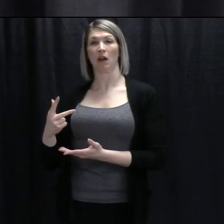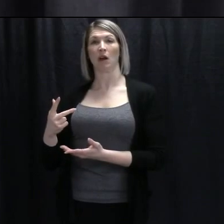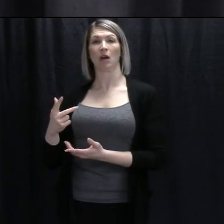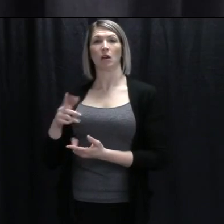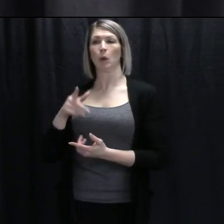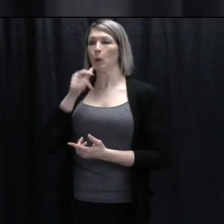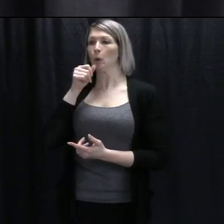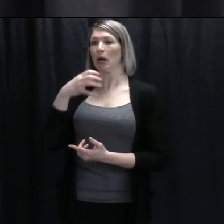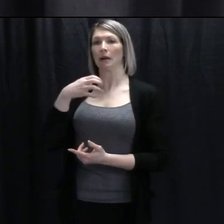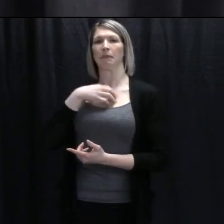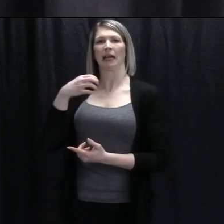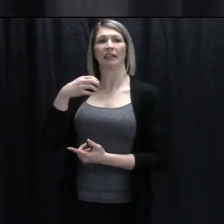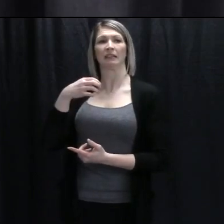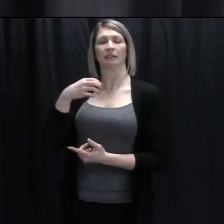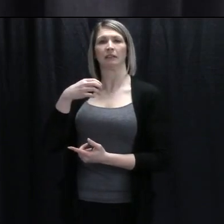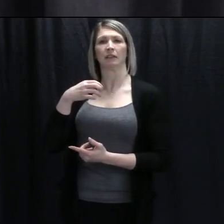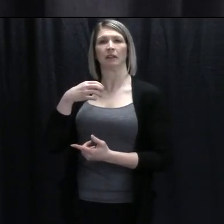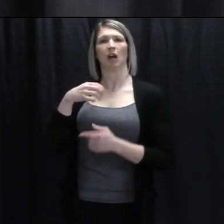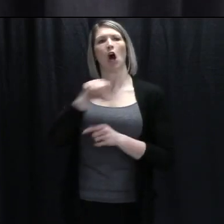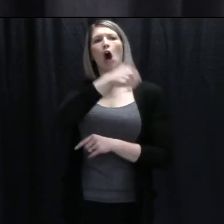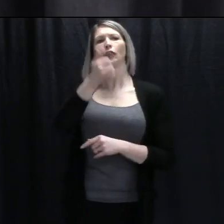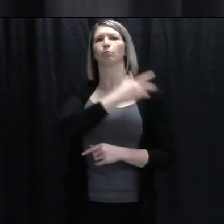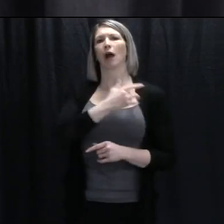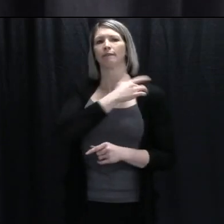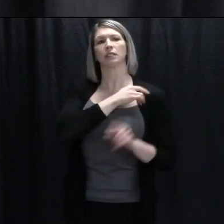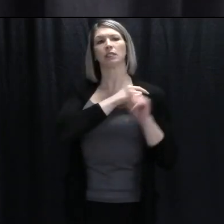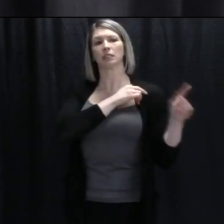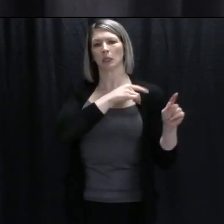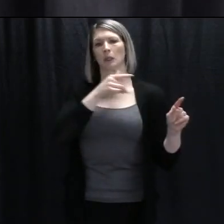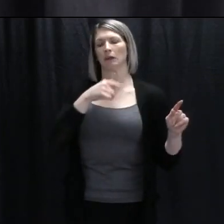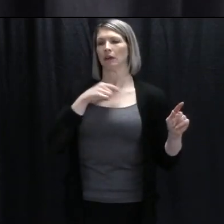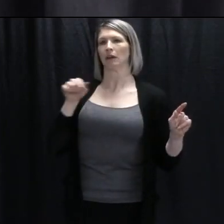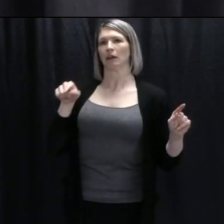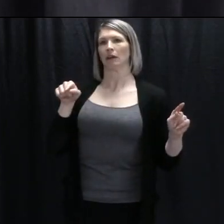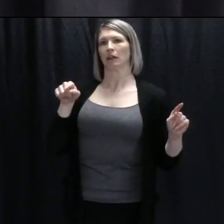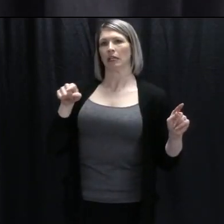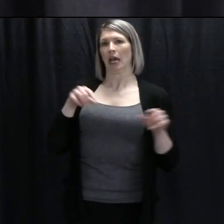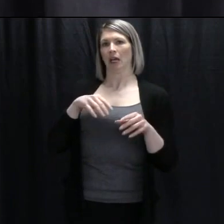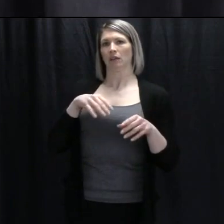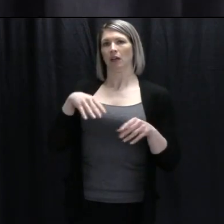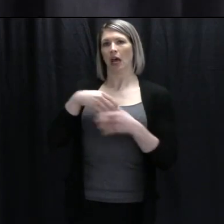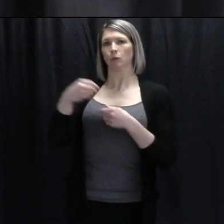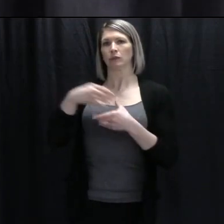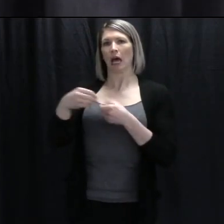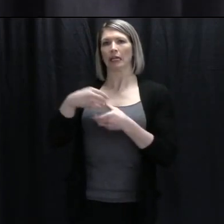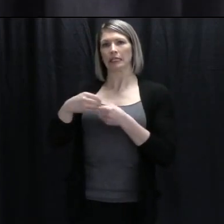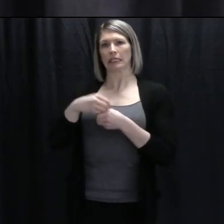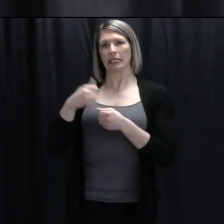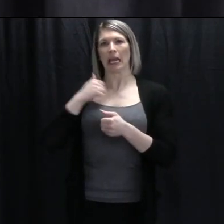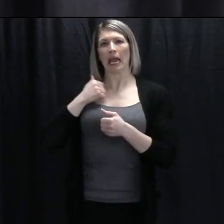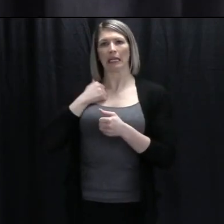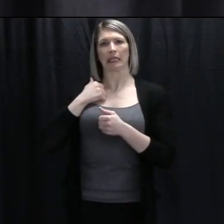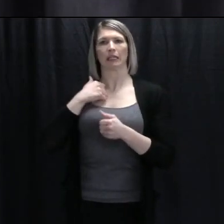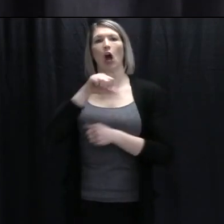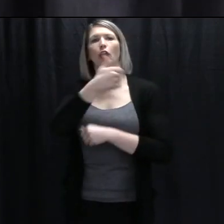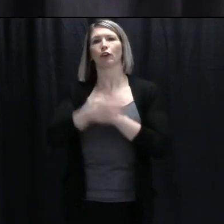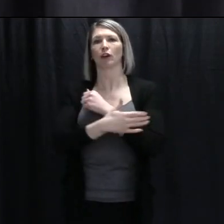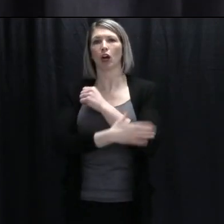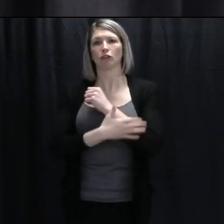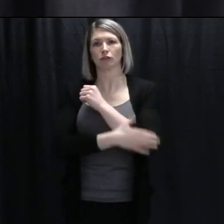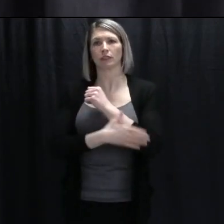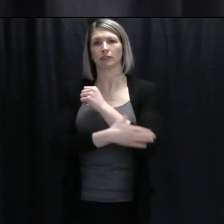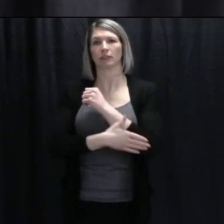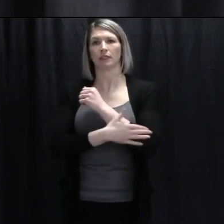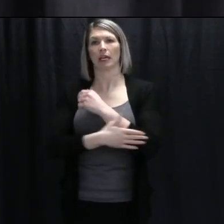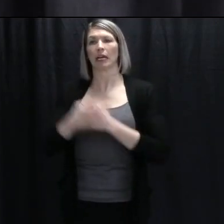Canada. It is a testament to what our department and what this country has done to try and support Canadians, that